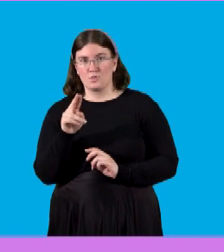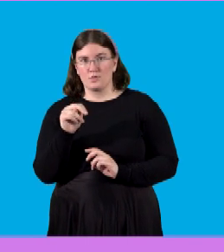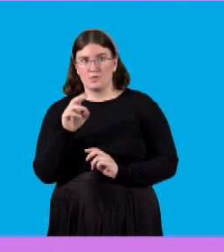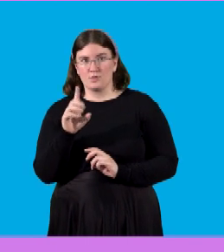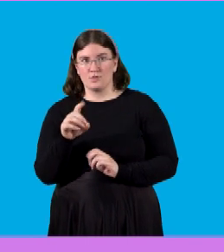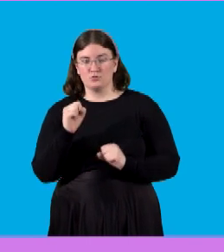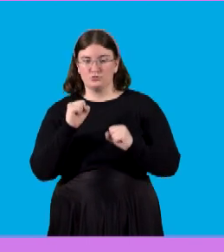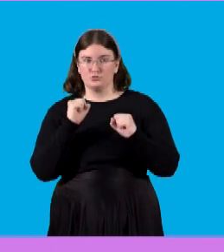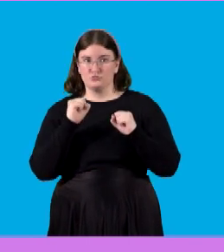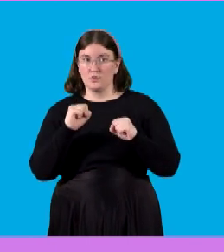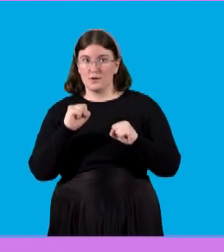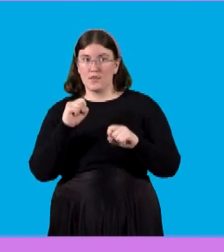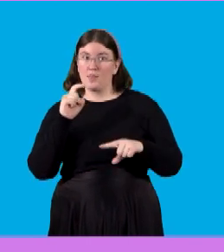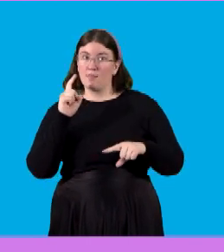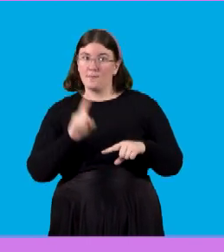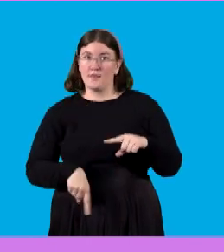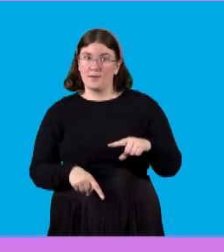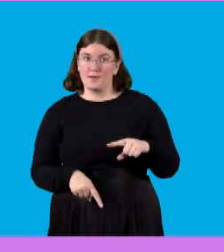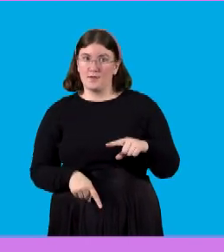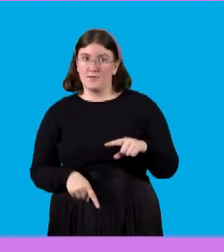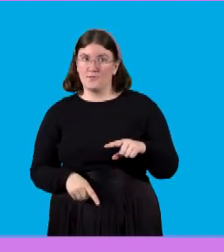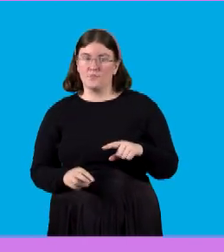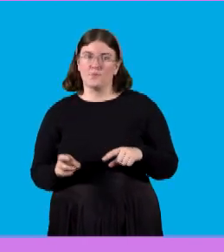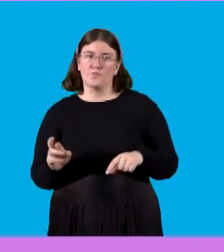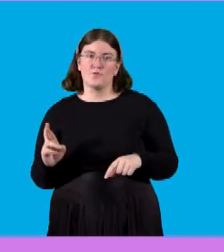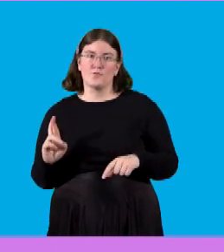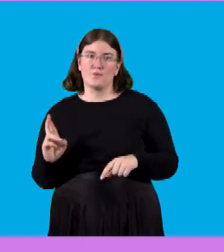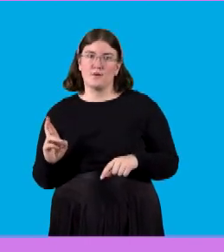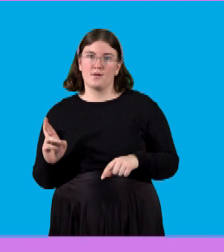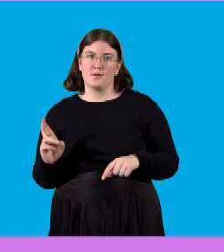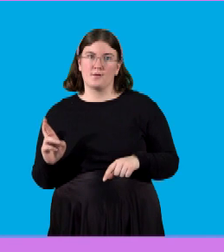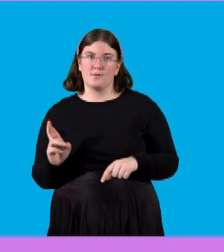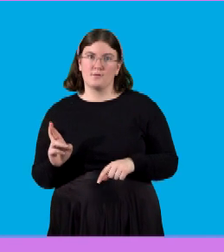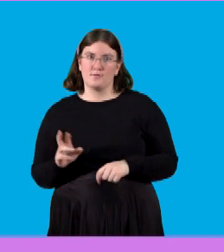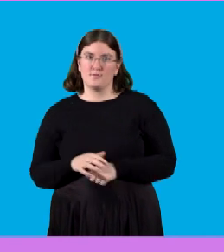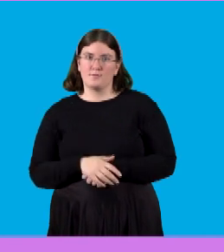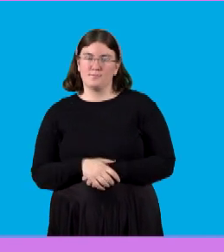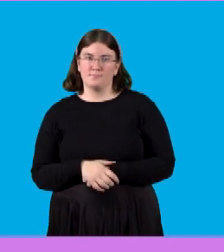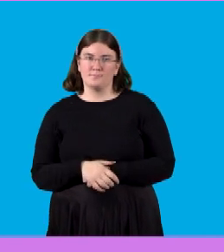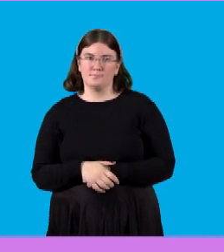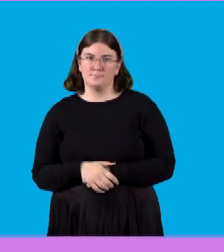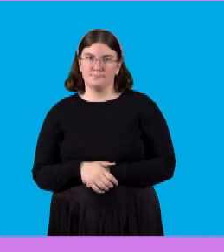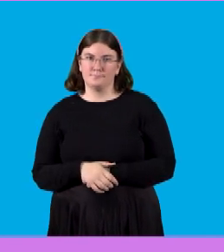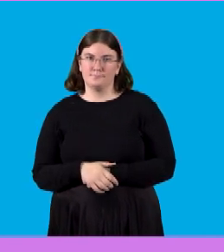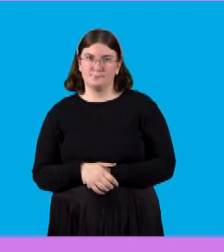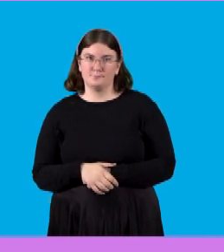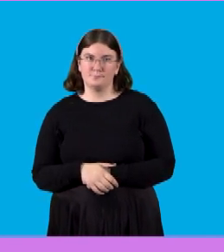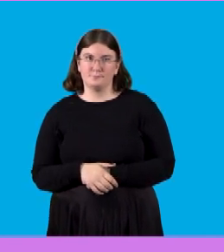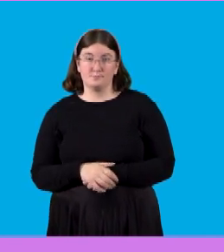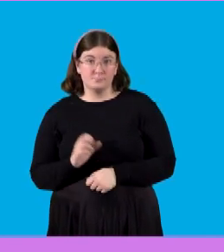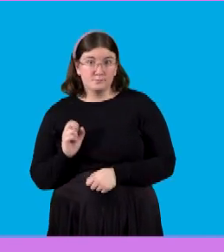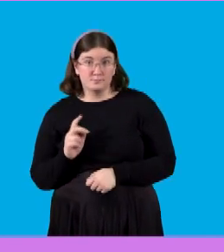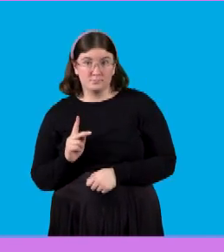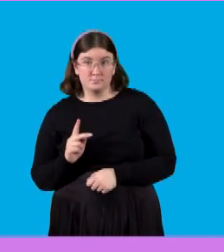stronger, worth more, right, stronger than the South African